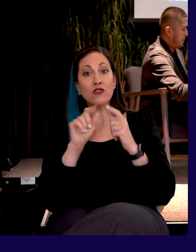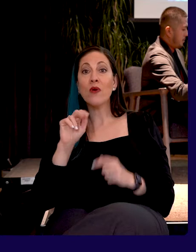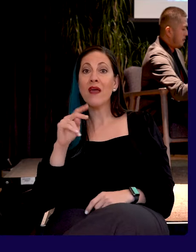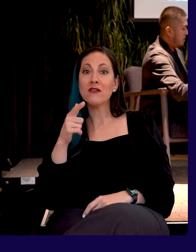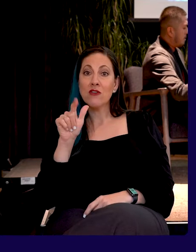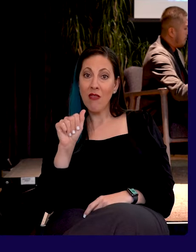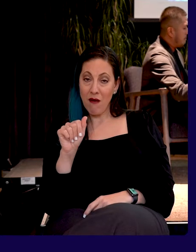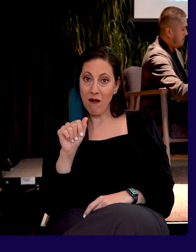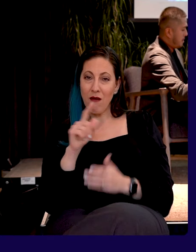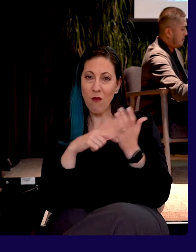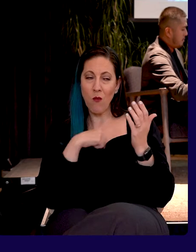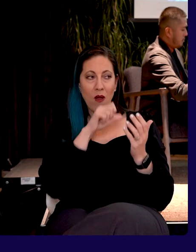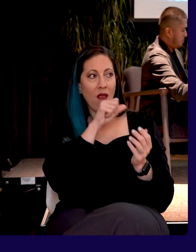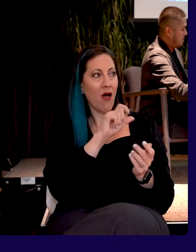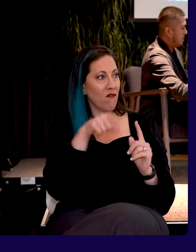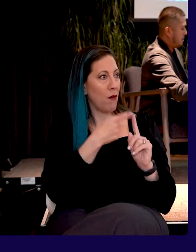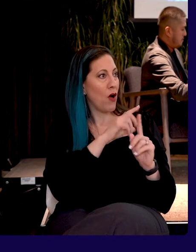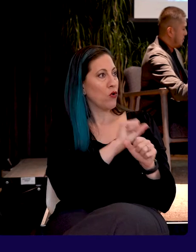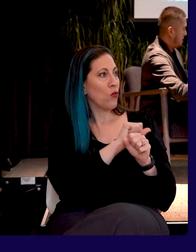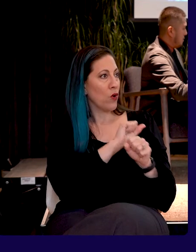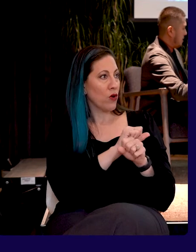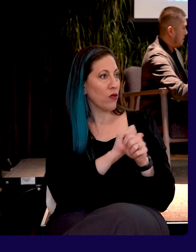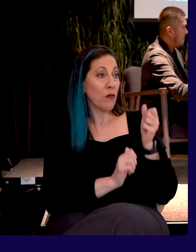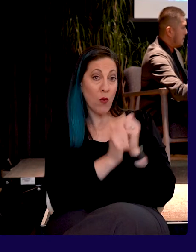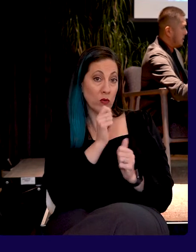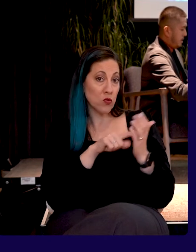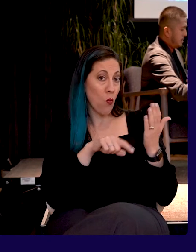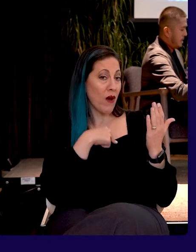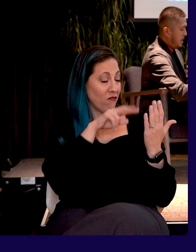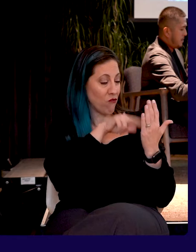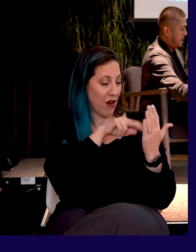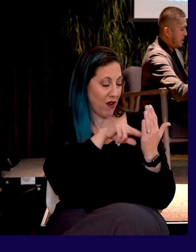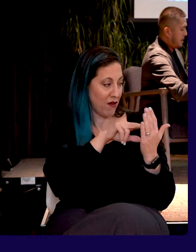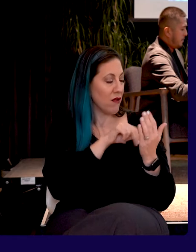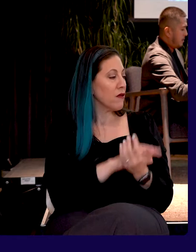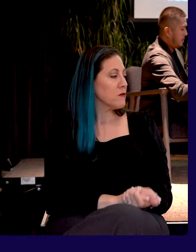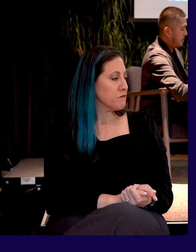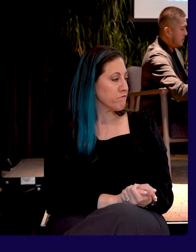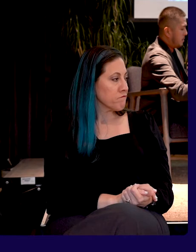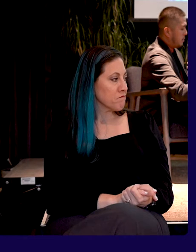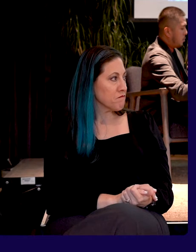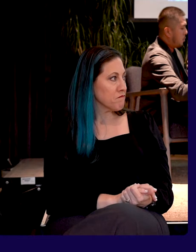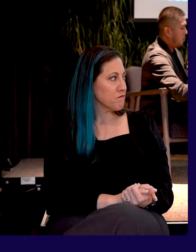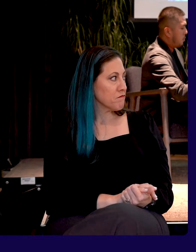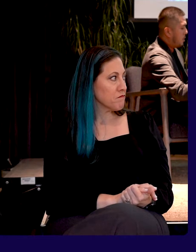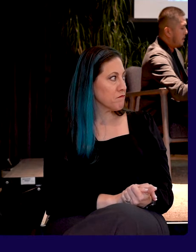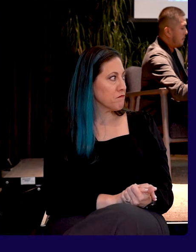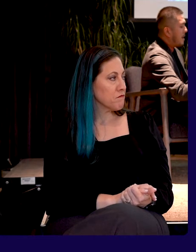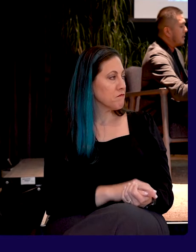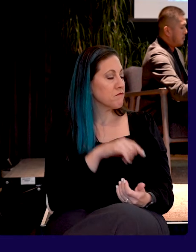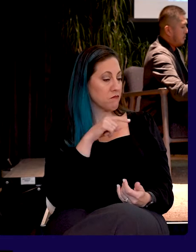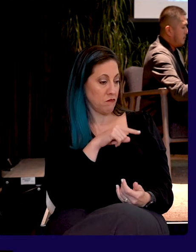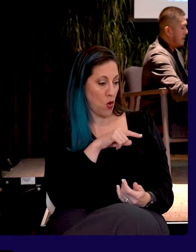actually, what I love about your work the most, and what I've read about it, is that you